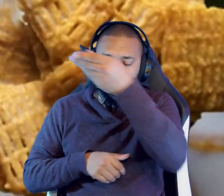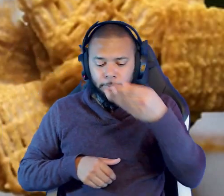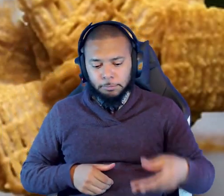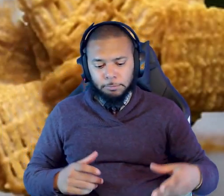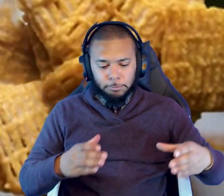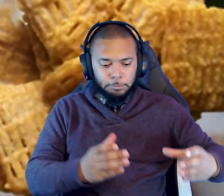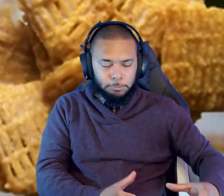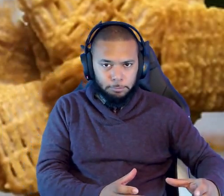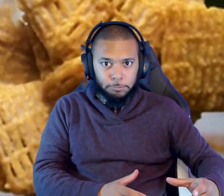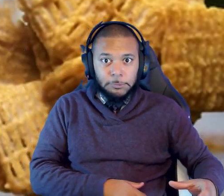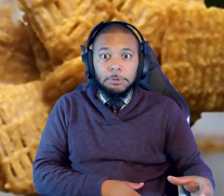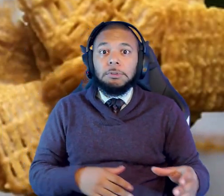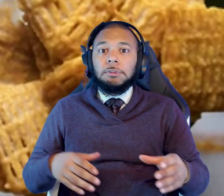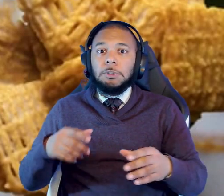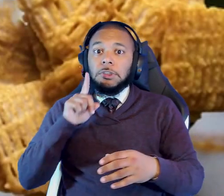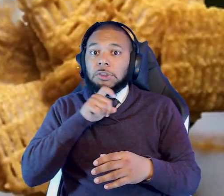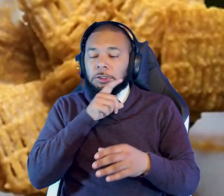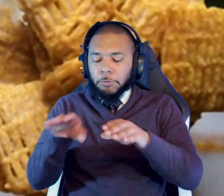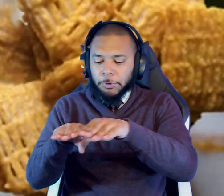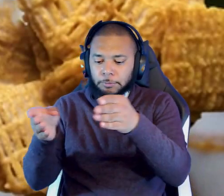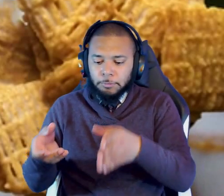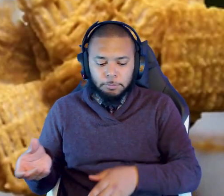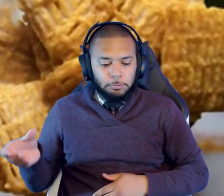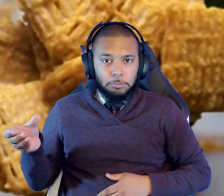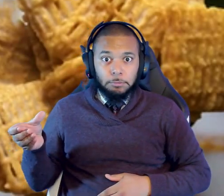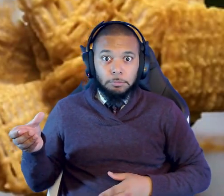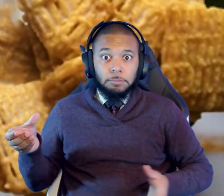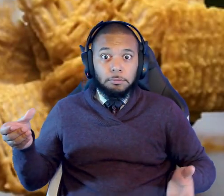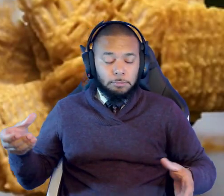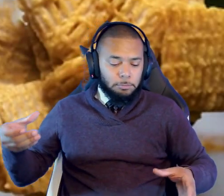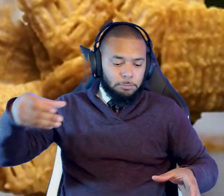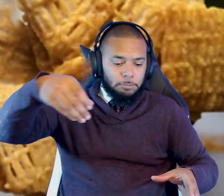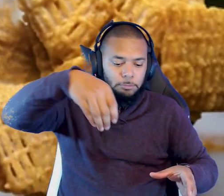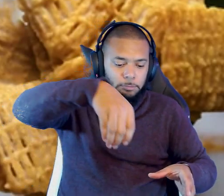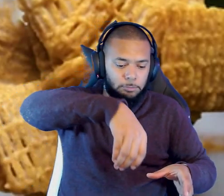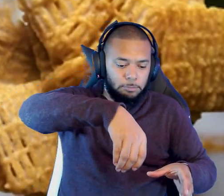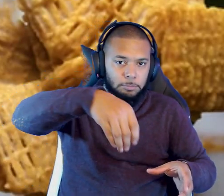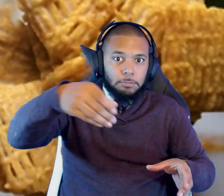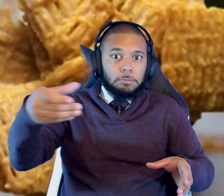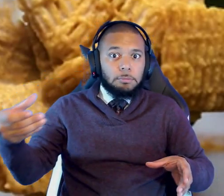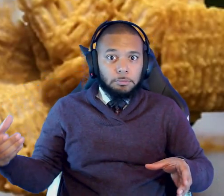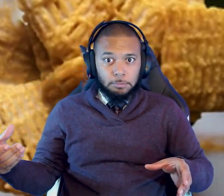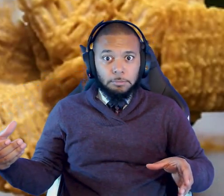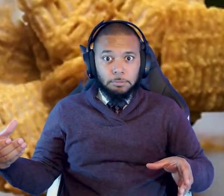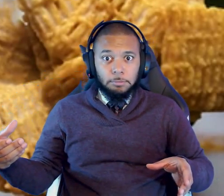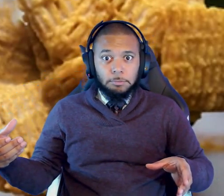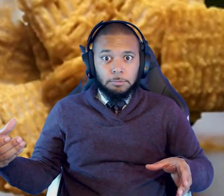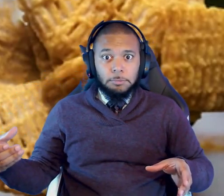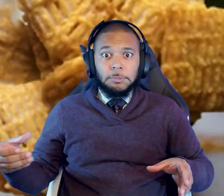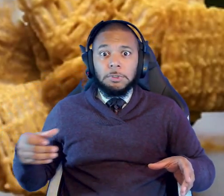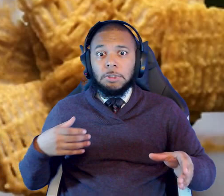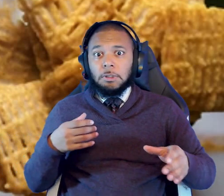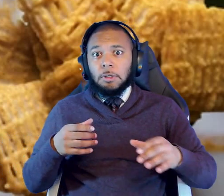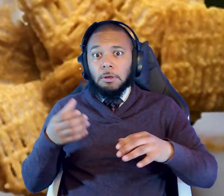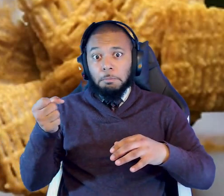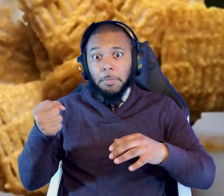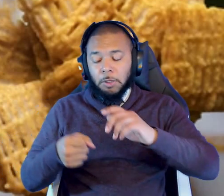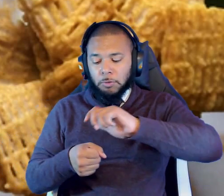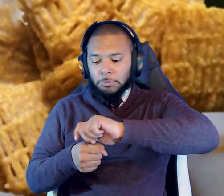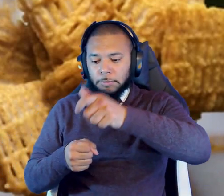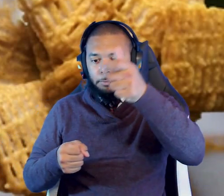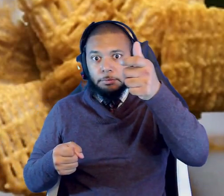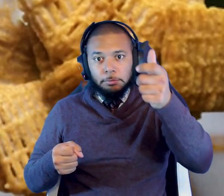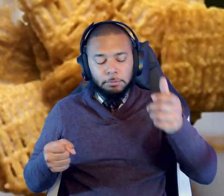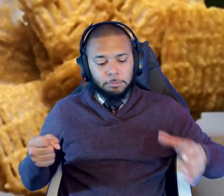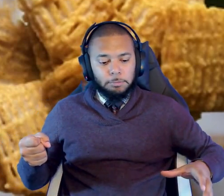Step 2, open the cereal box. Step 3, tip that cereal into your bowl. Step 4, take the lid off the milk carton.